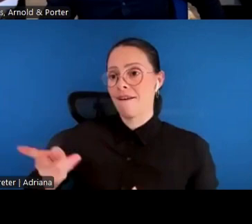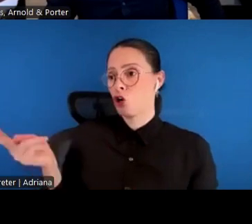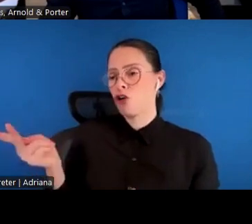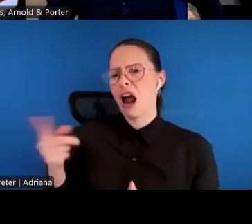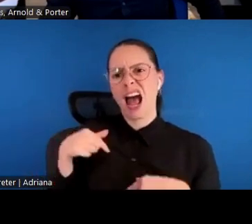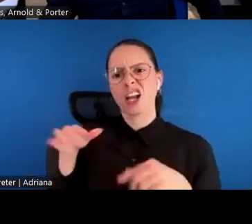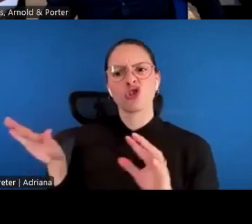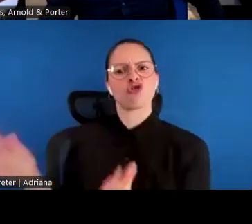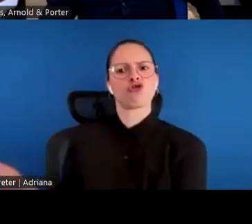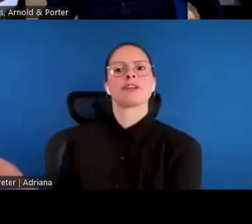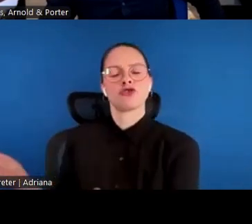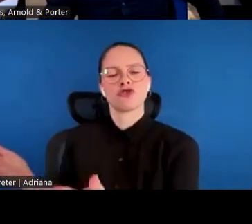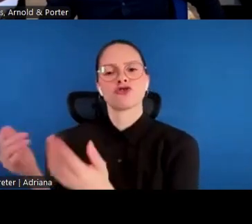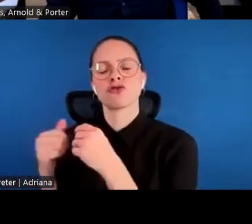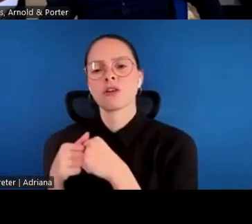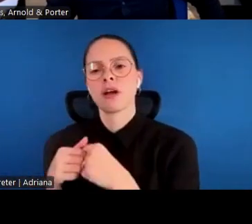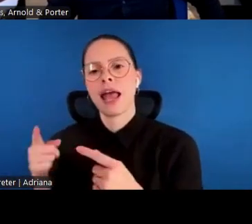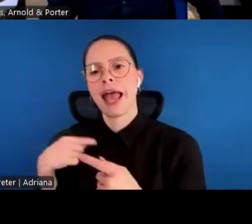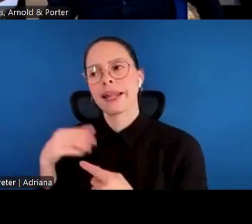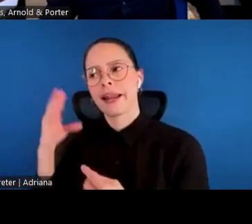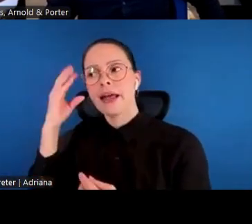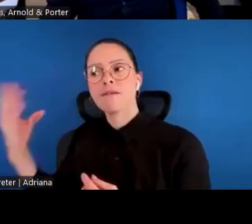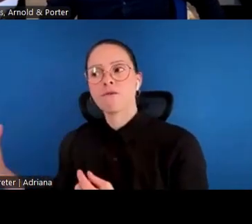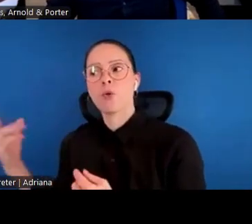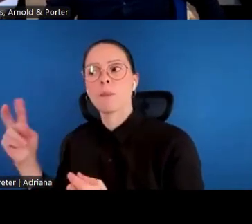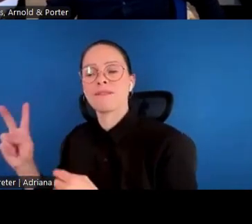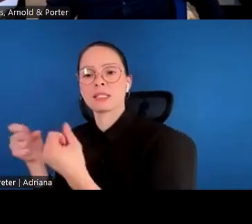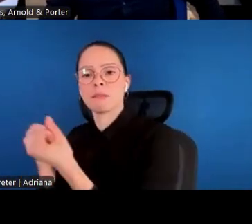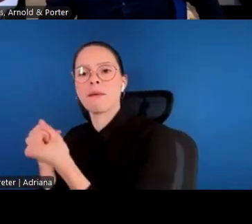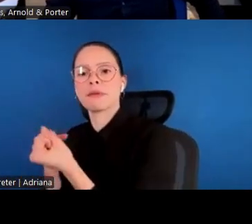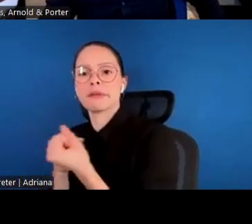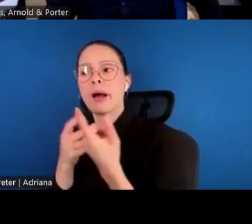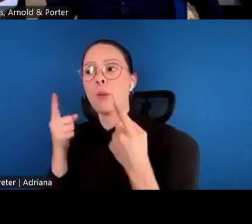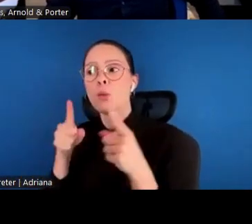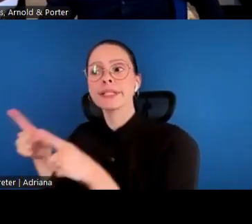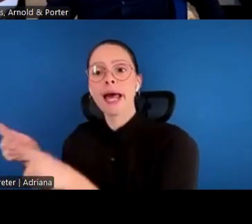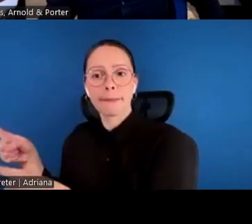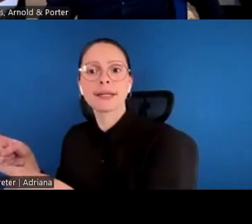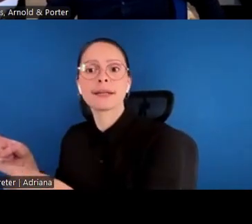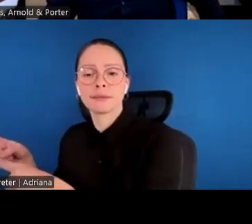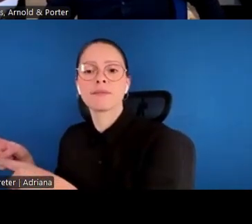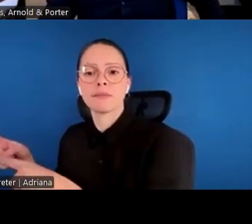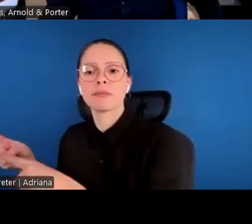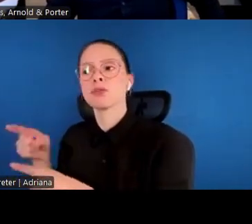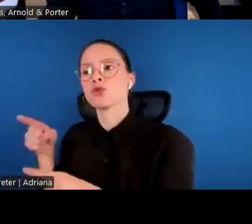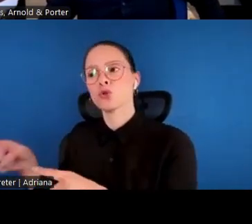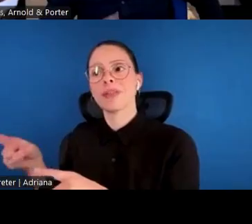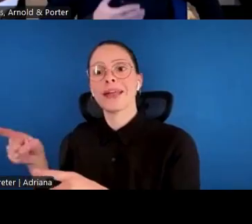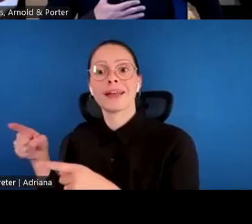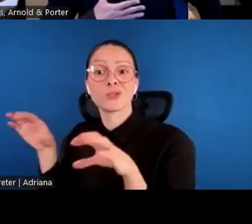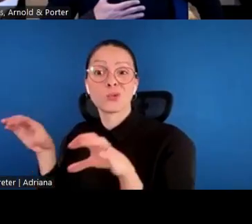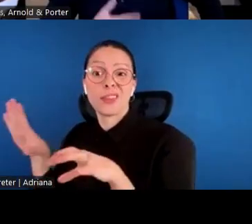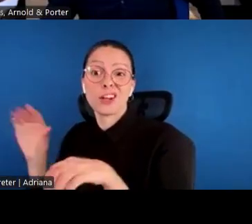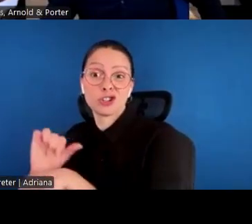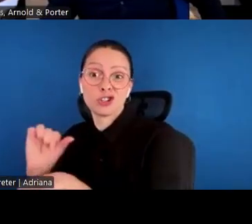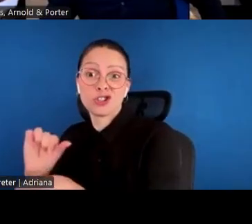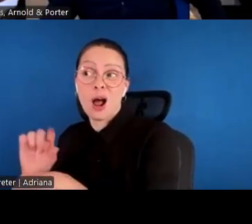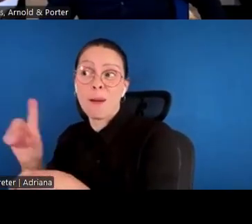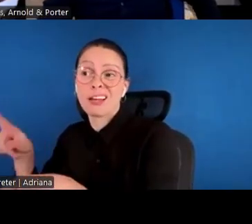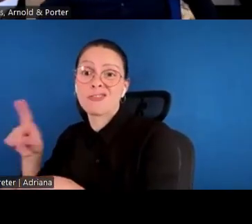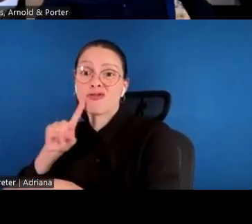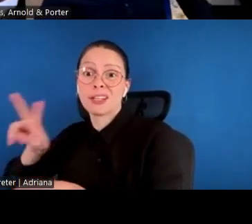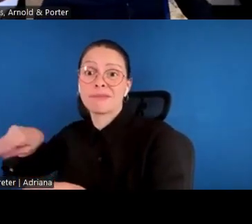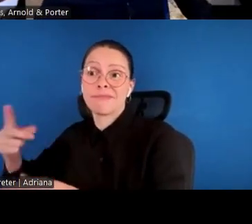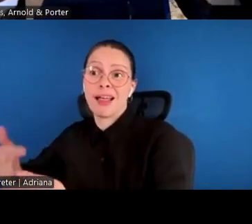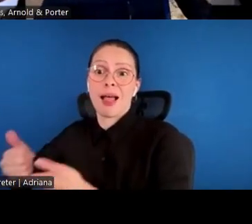to inform that victim advocate to the greatest extent possible about what's happening so that they can better do their job and they can help me be a better